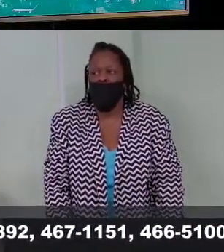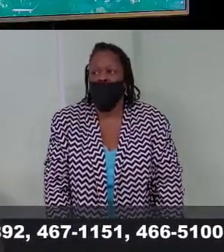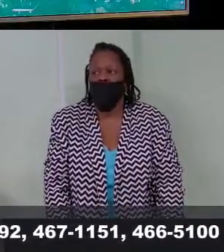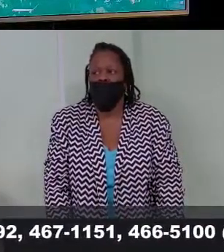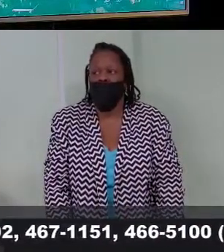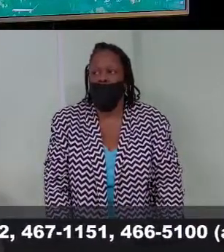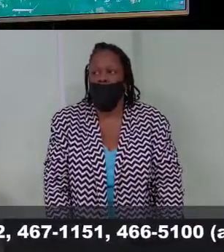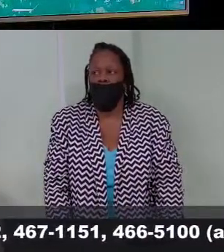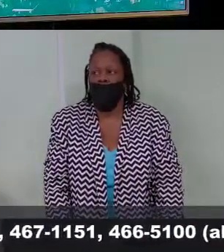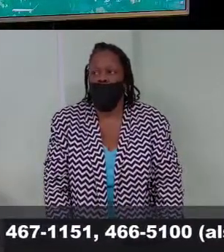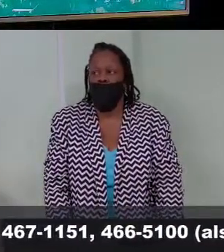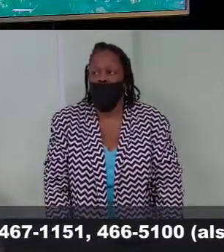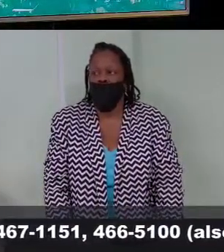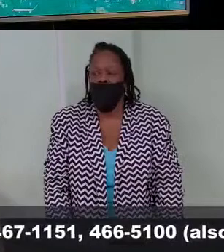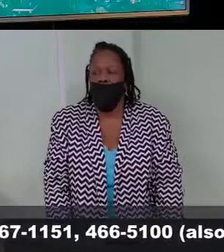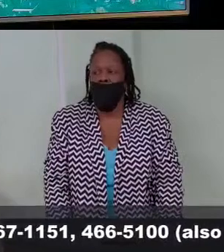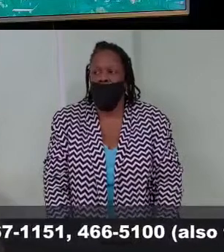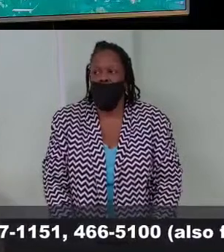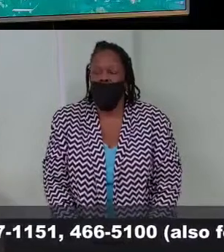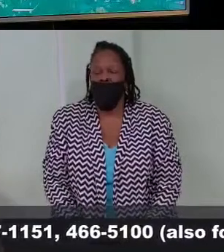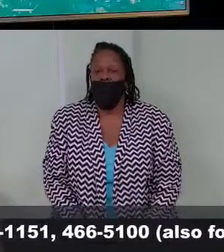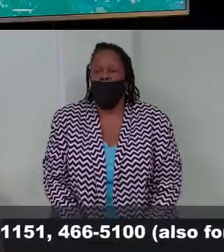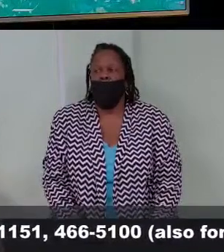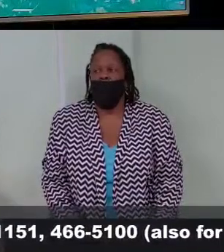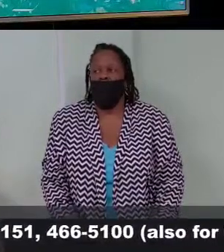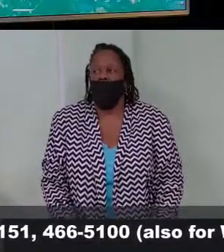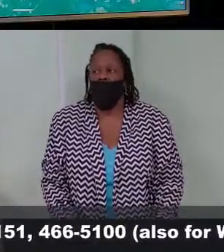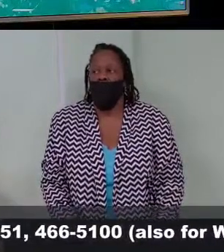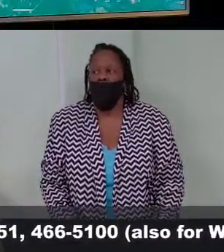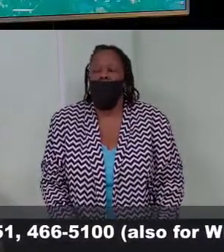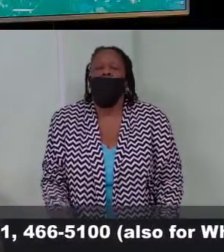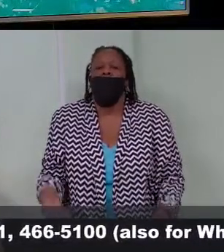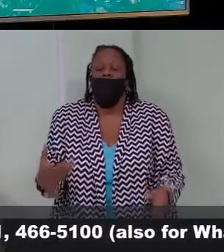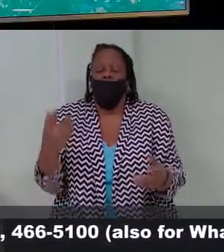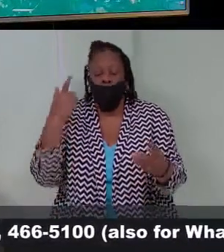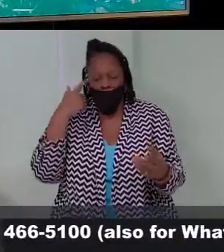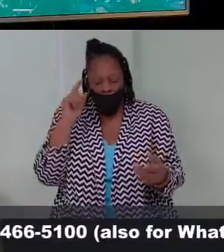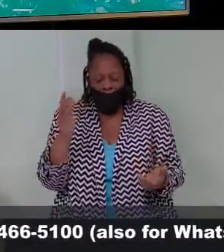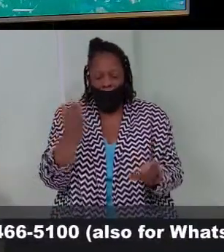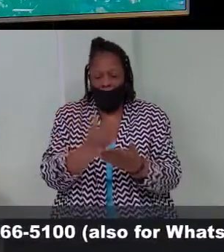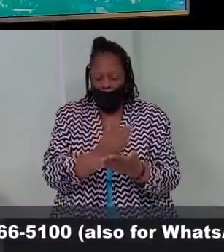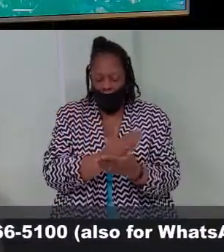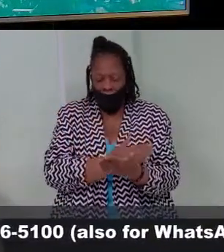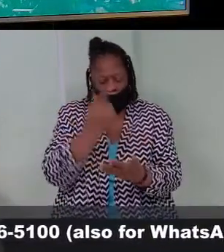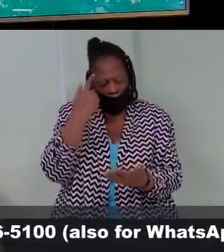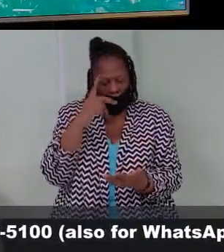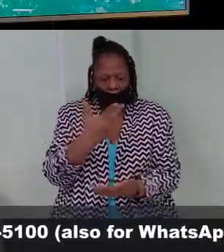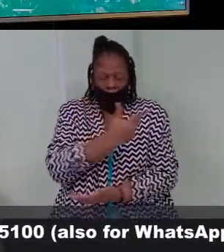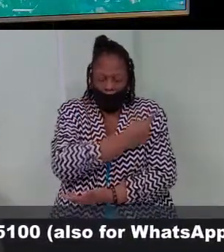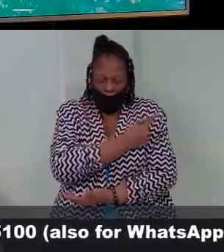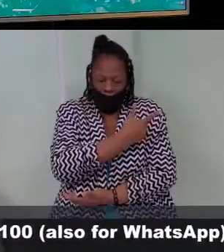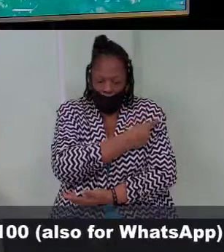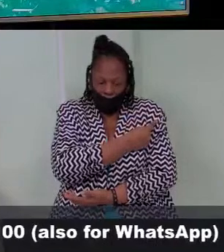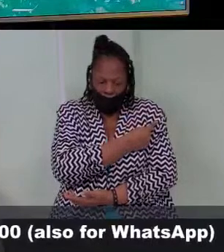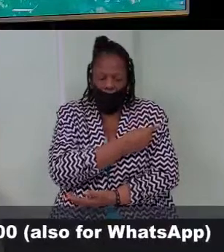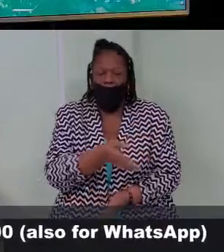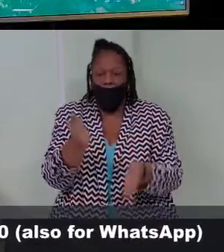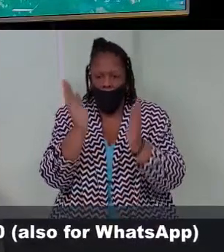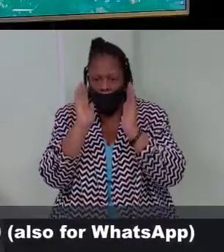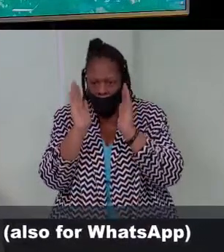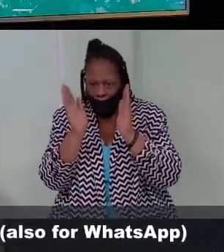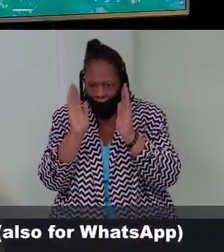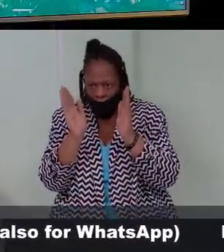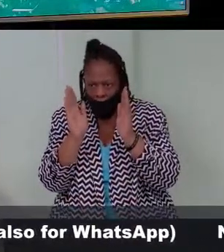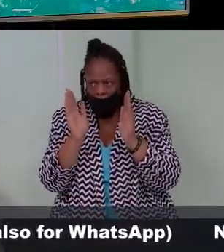In terms of the rollout of our COVID-19 vaccination plan, we are focusing right now